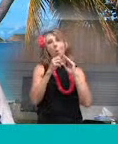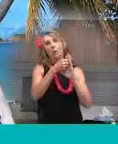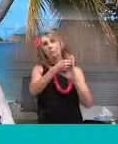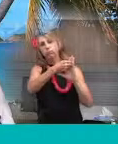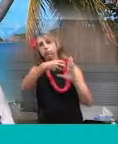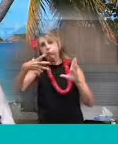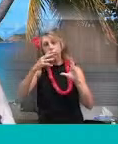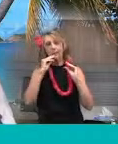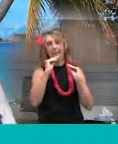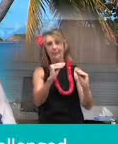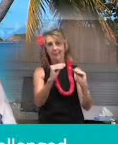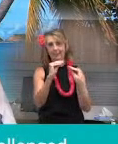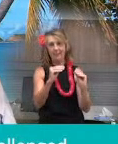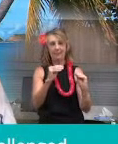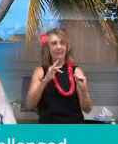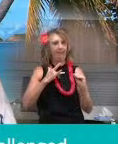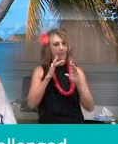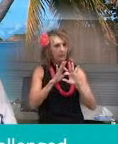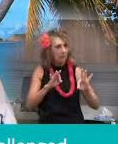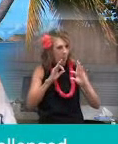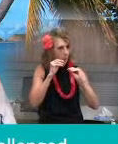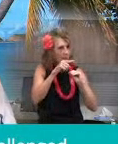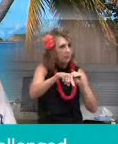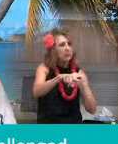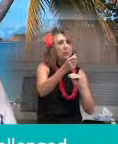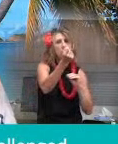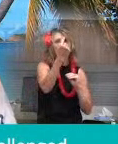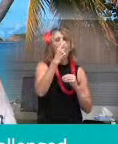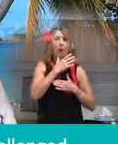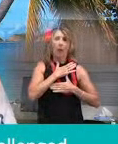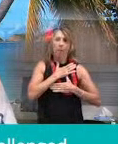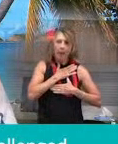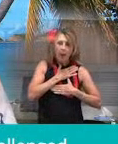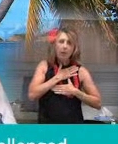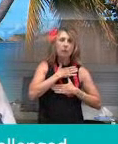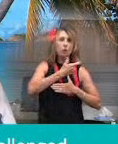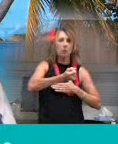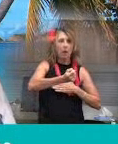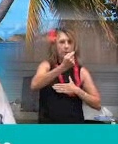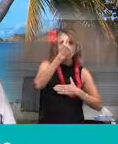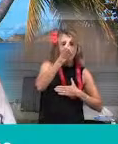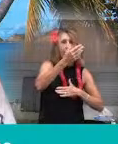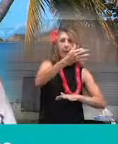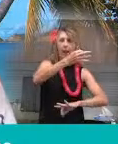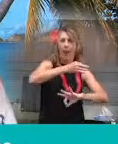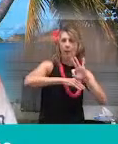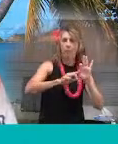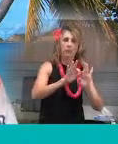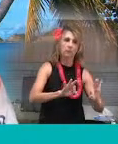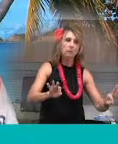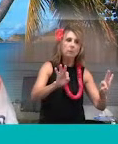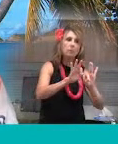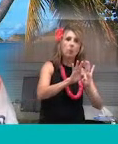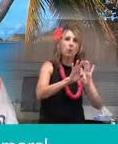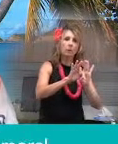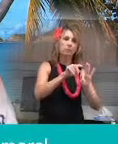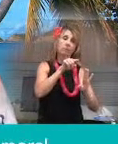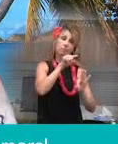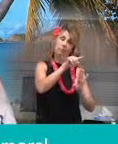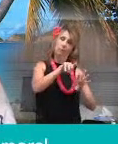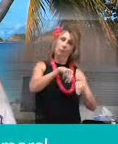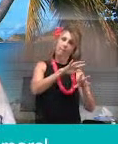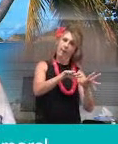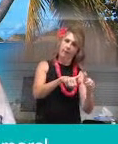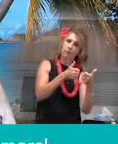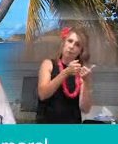of compassion, understanding, and empathy. She challenged her students not only with the curriculum, but